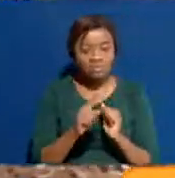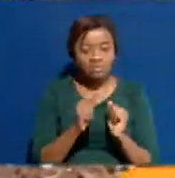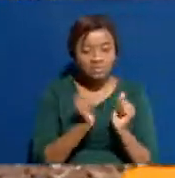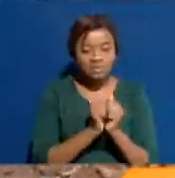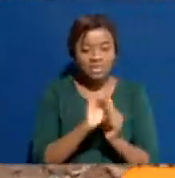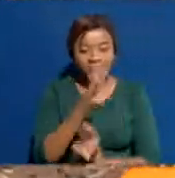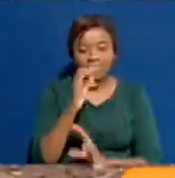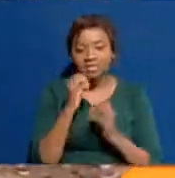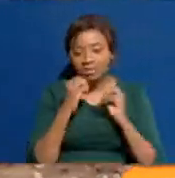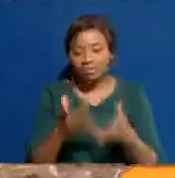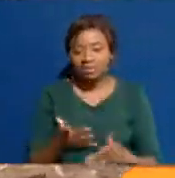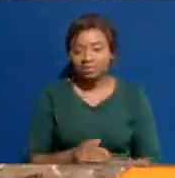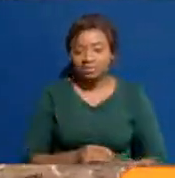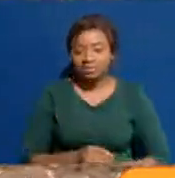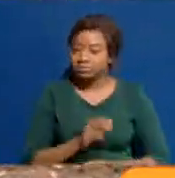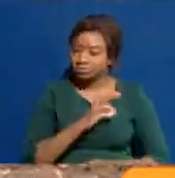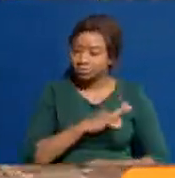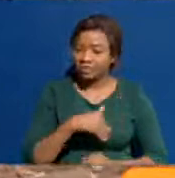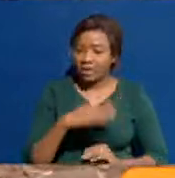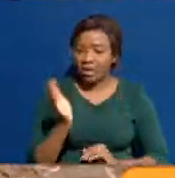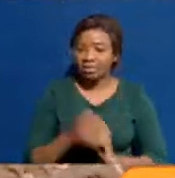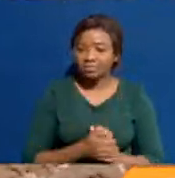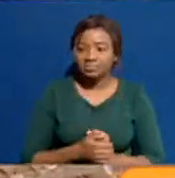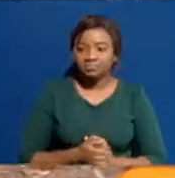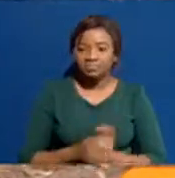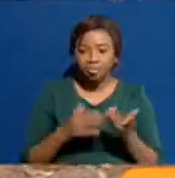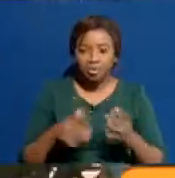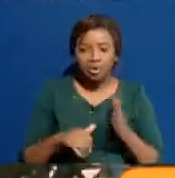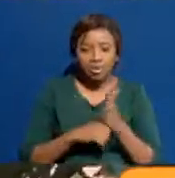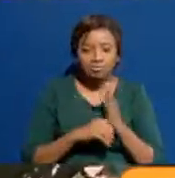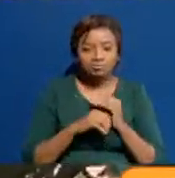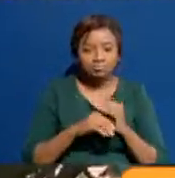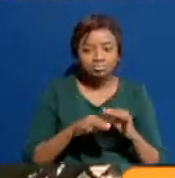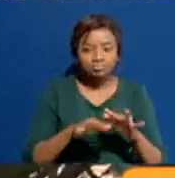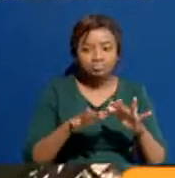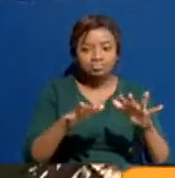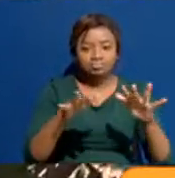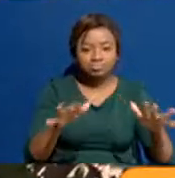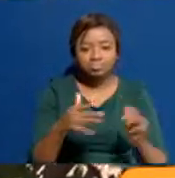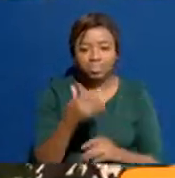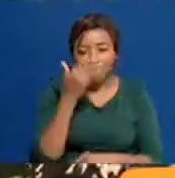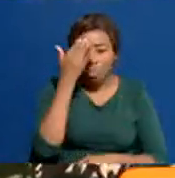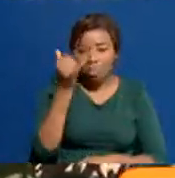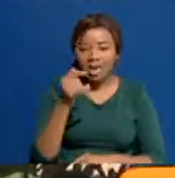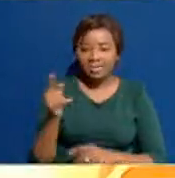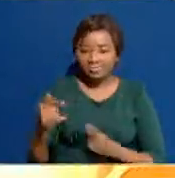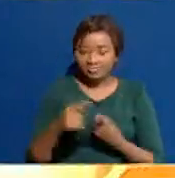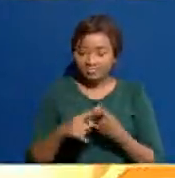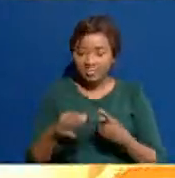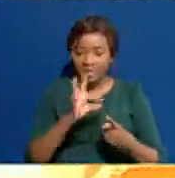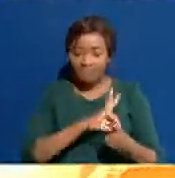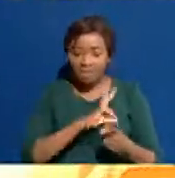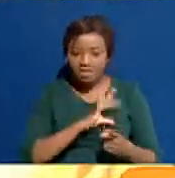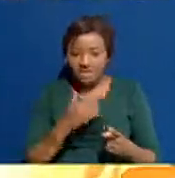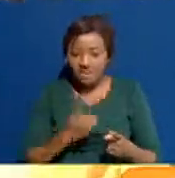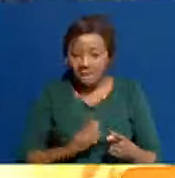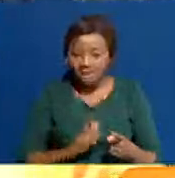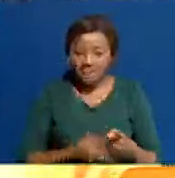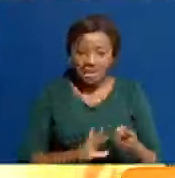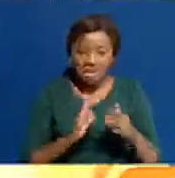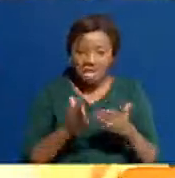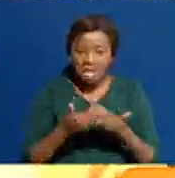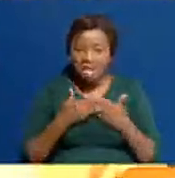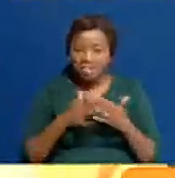Agricultural extension officers are currently popularizing the fruit using its perceived benefits. Jackfruit